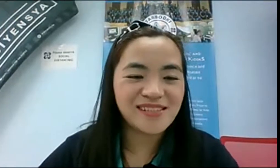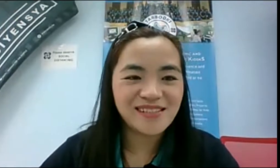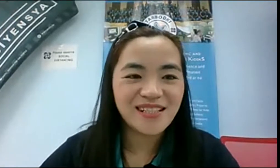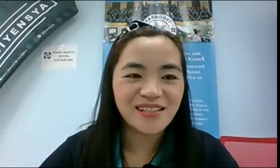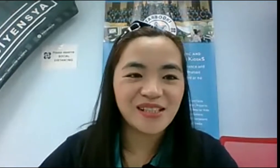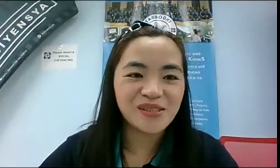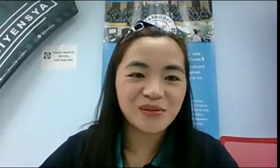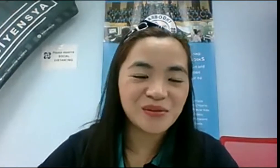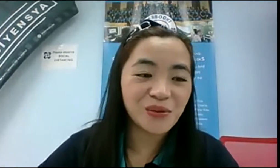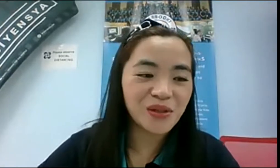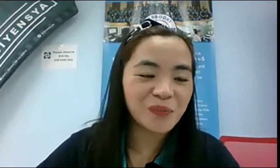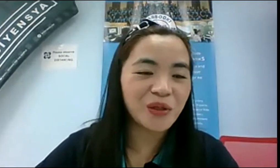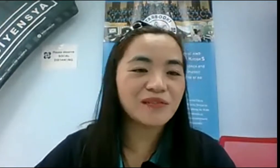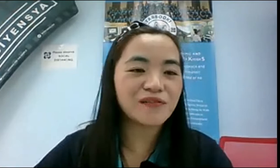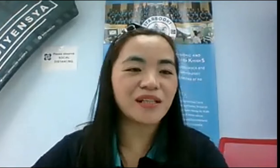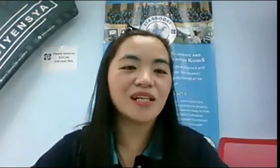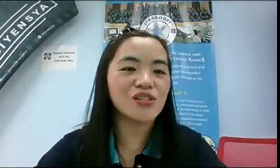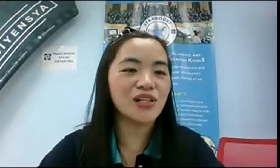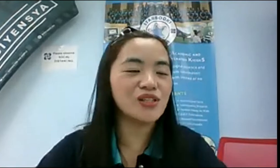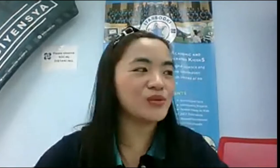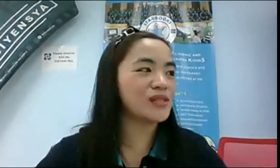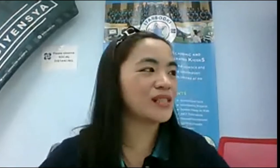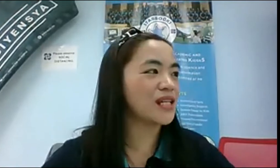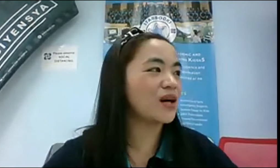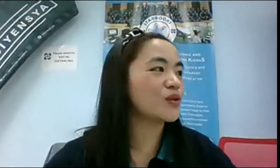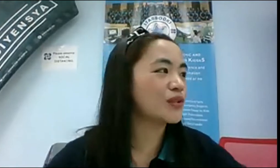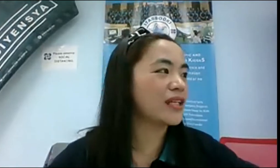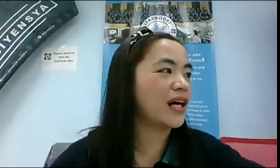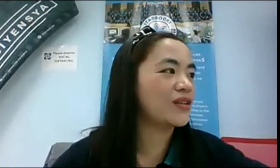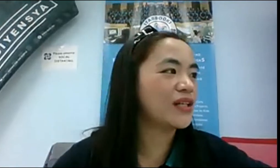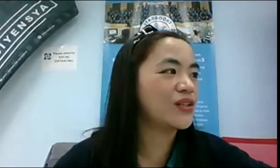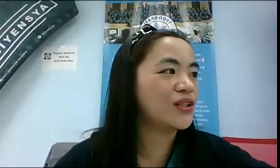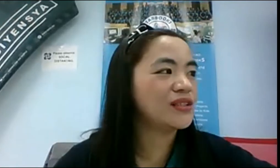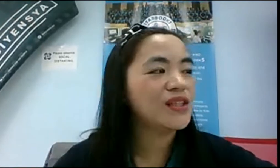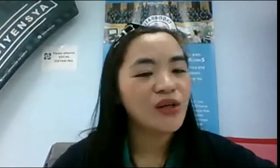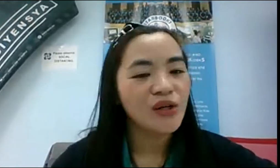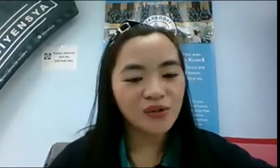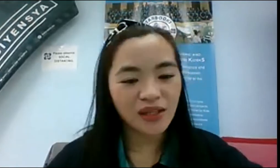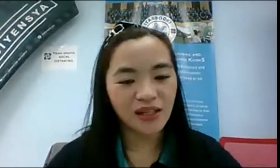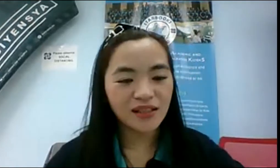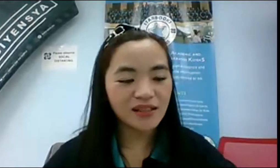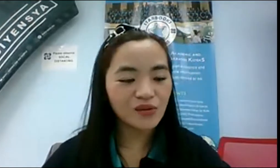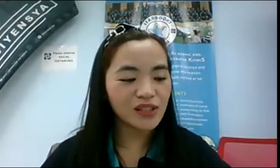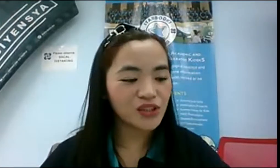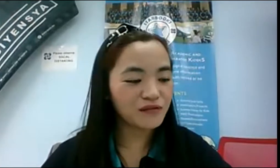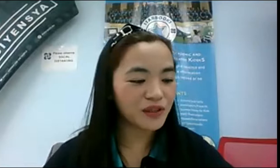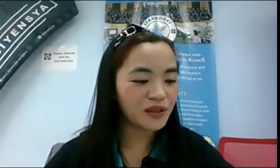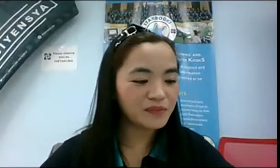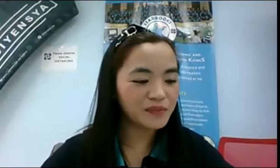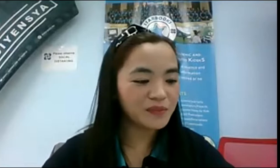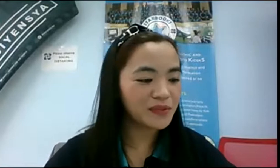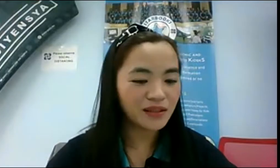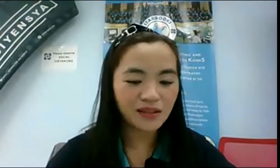users. Okay, so sorry po. For Android users lang po muna tayo ngayon. Okay, another question